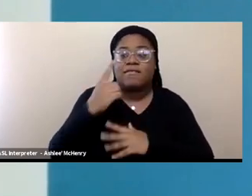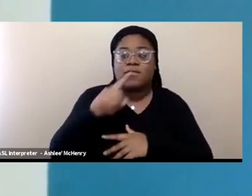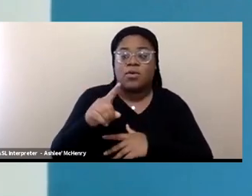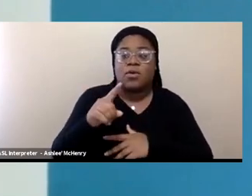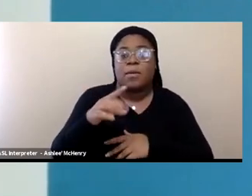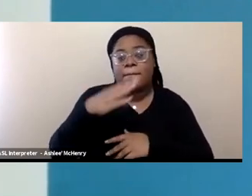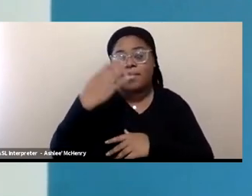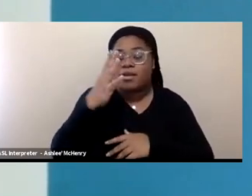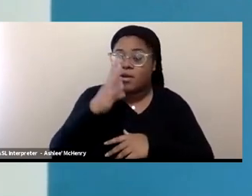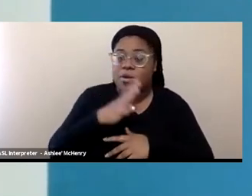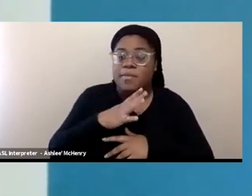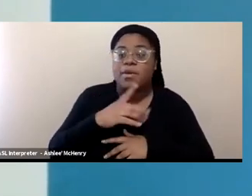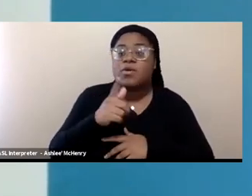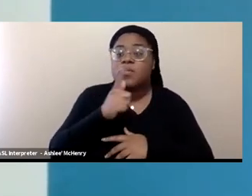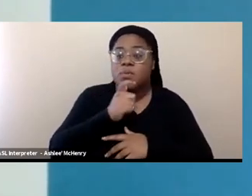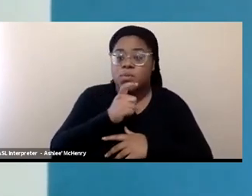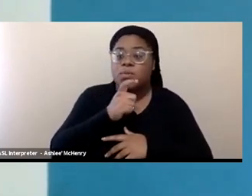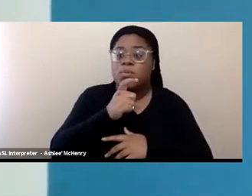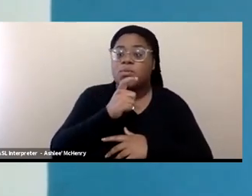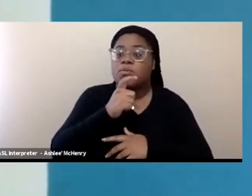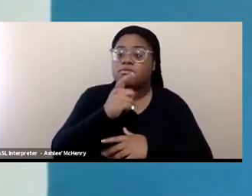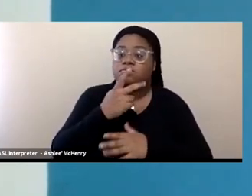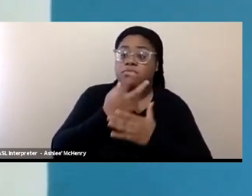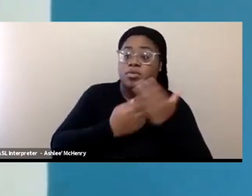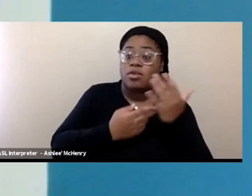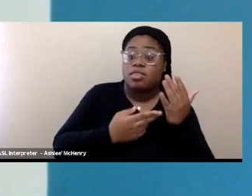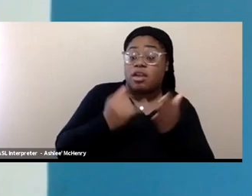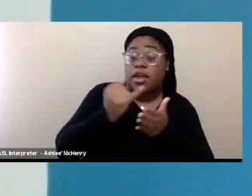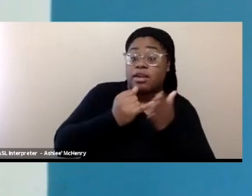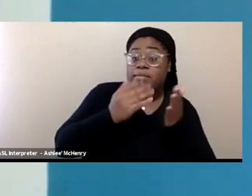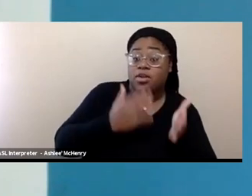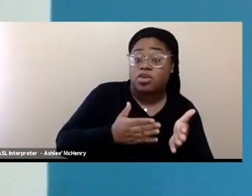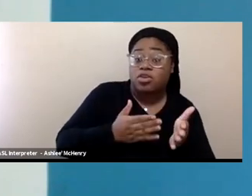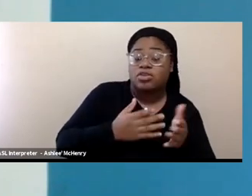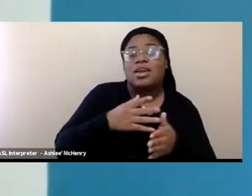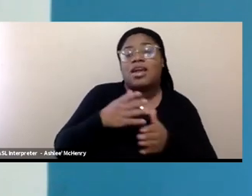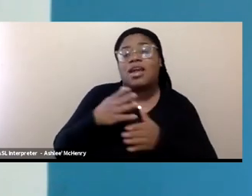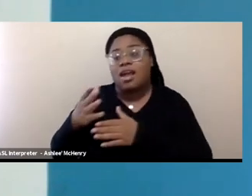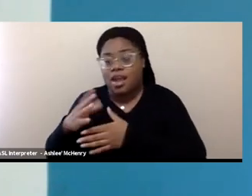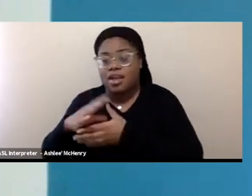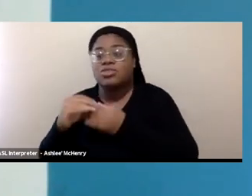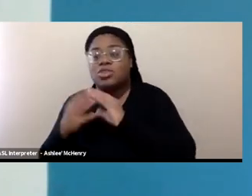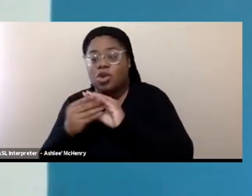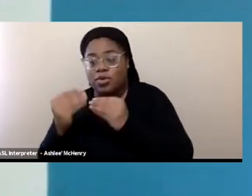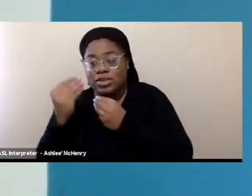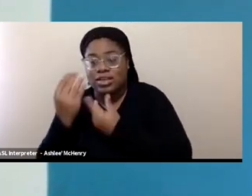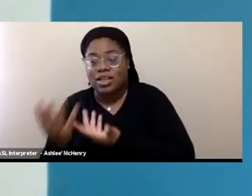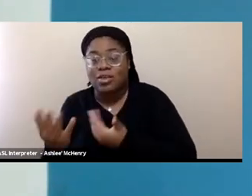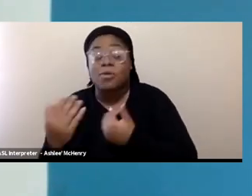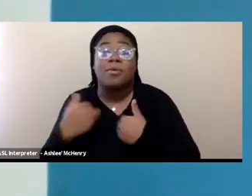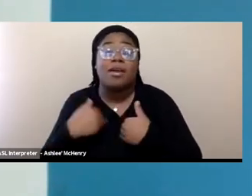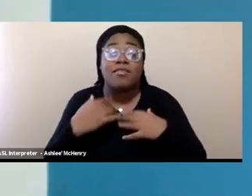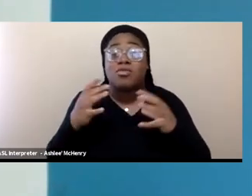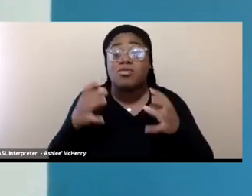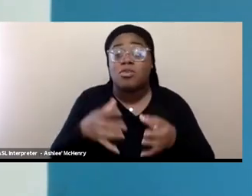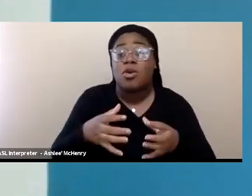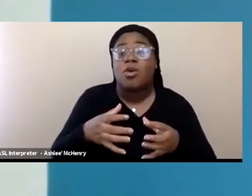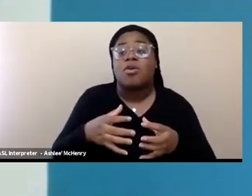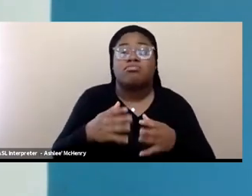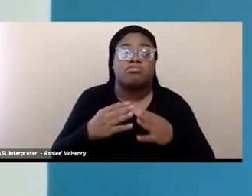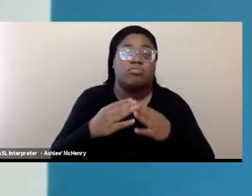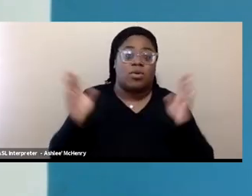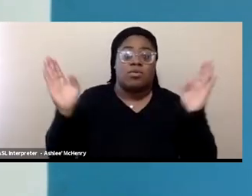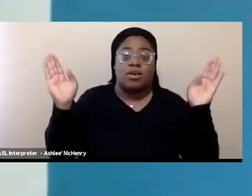who are both animators and storytellers, and we have a group that is actually